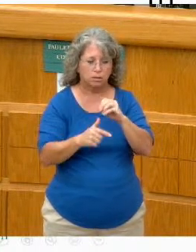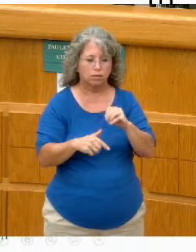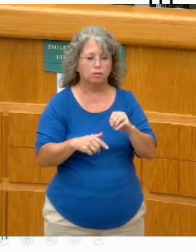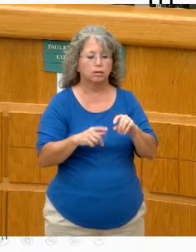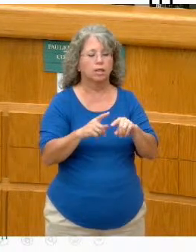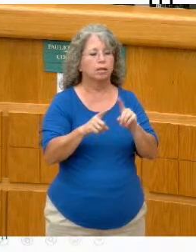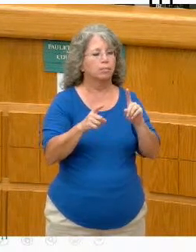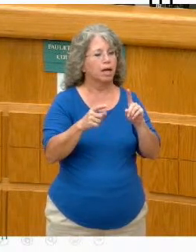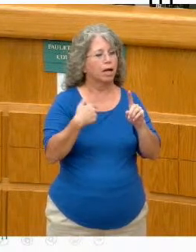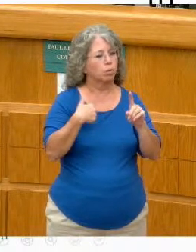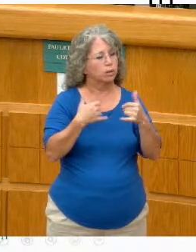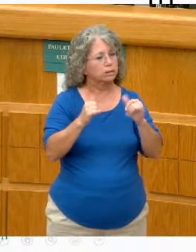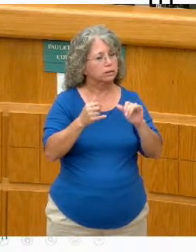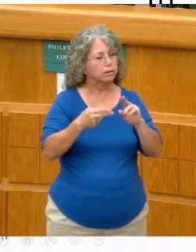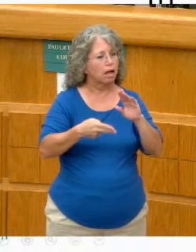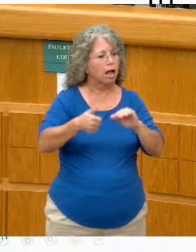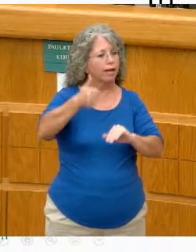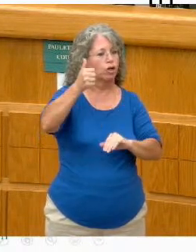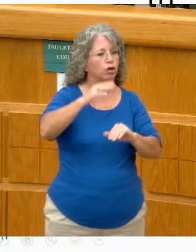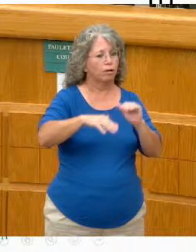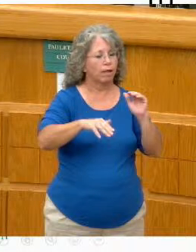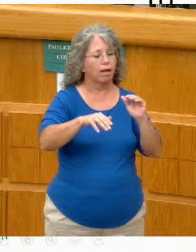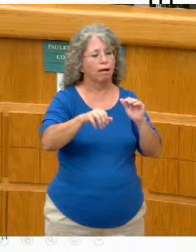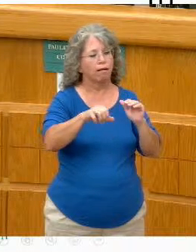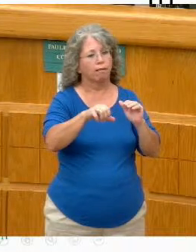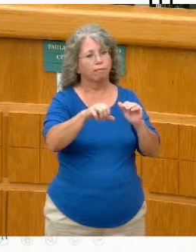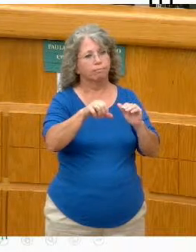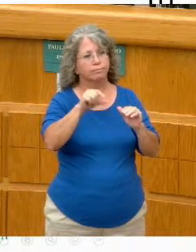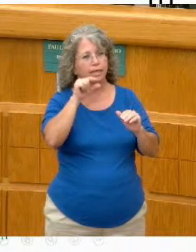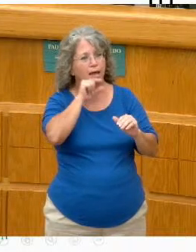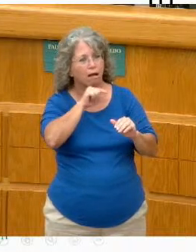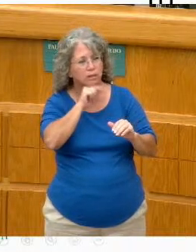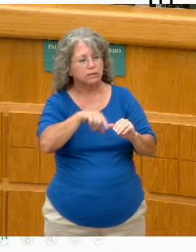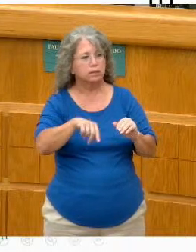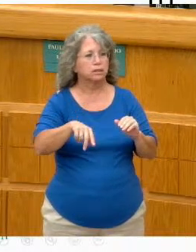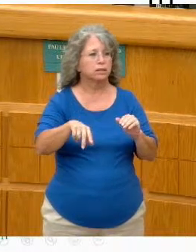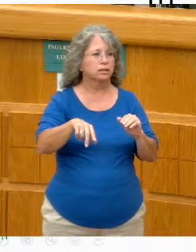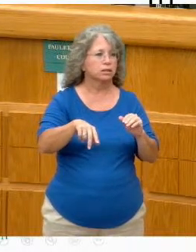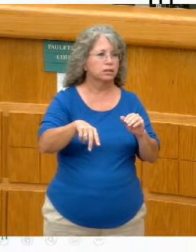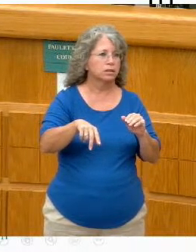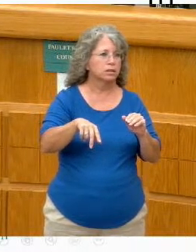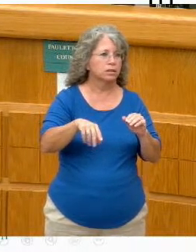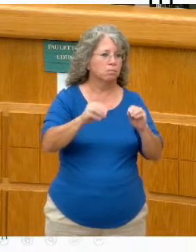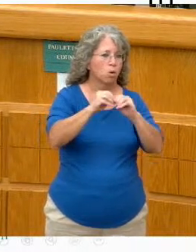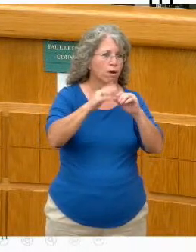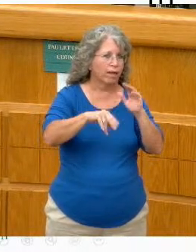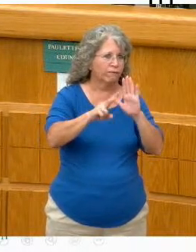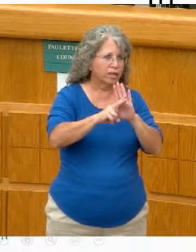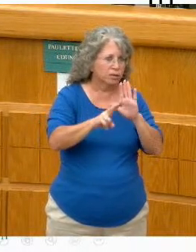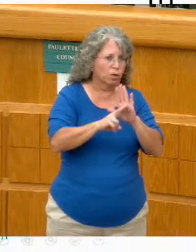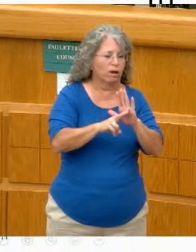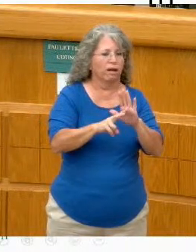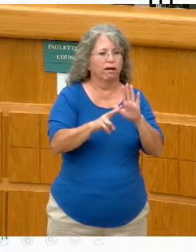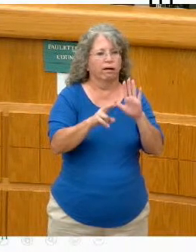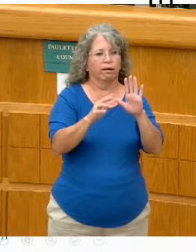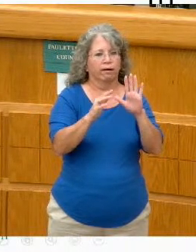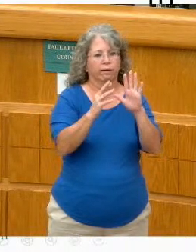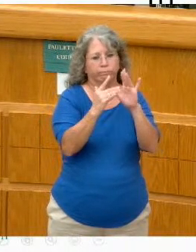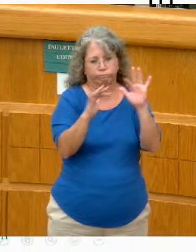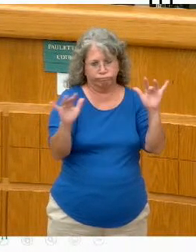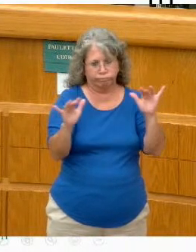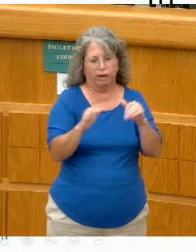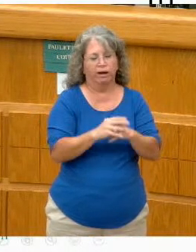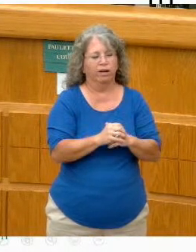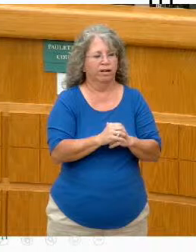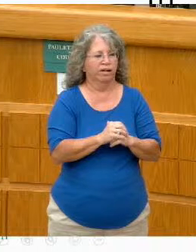but higher than several other places like Galveston, Victoria, and you can go on down the list. One thing that